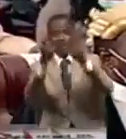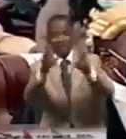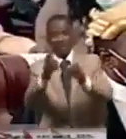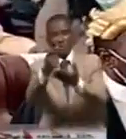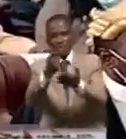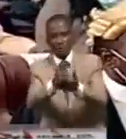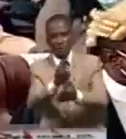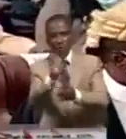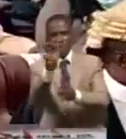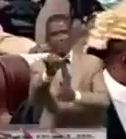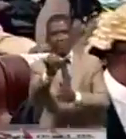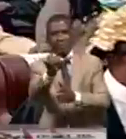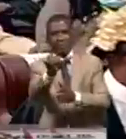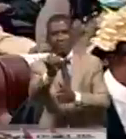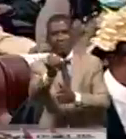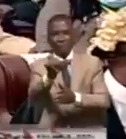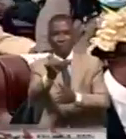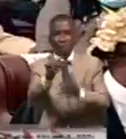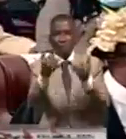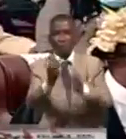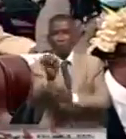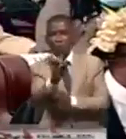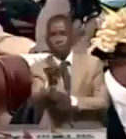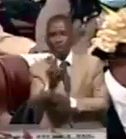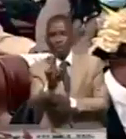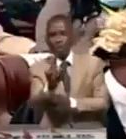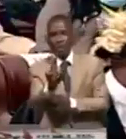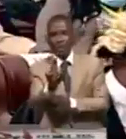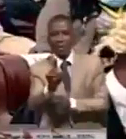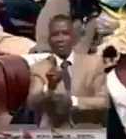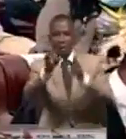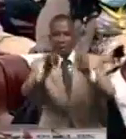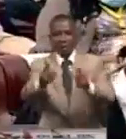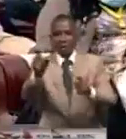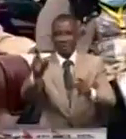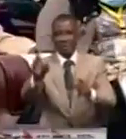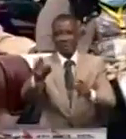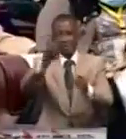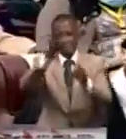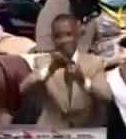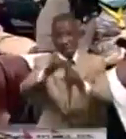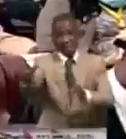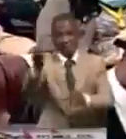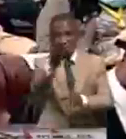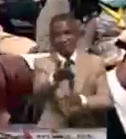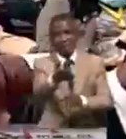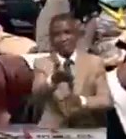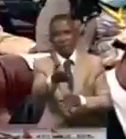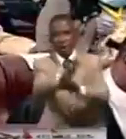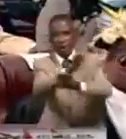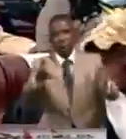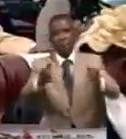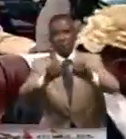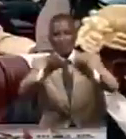In terms of the precondition, it says where the defendant elects not to adduce